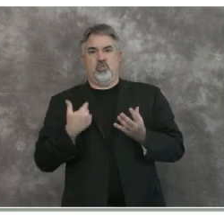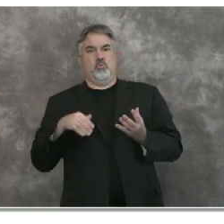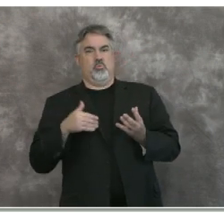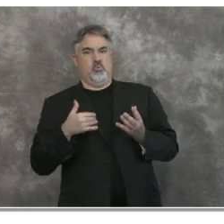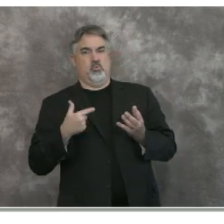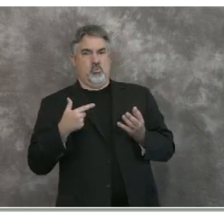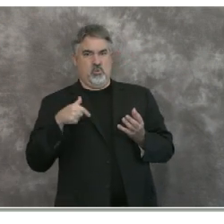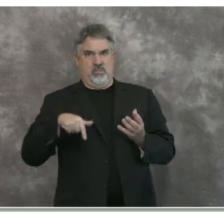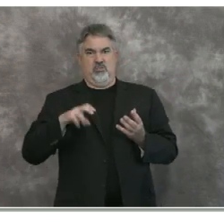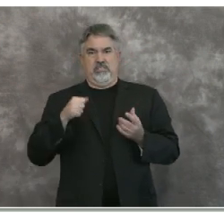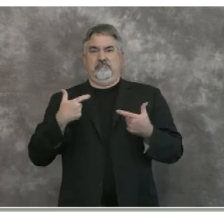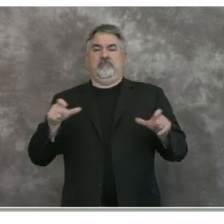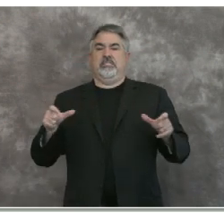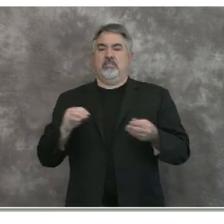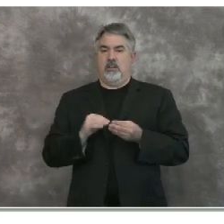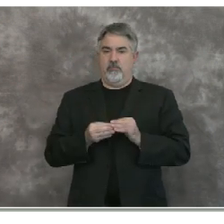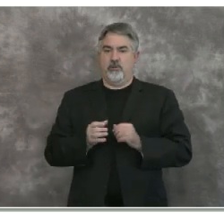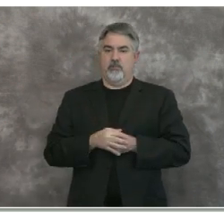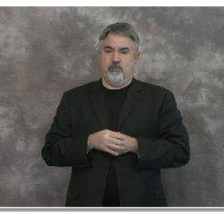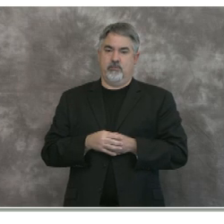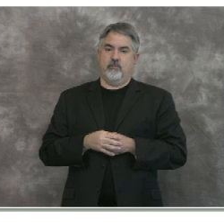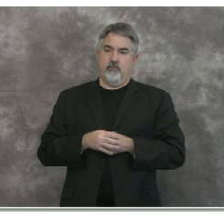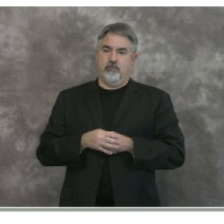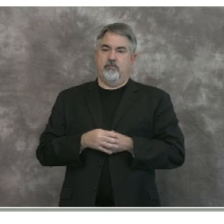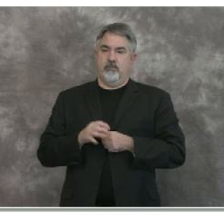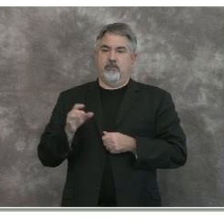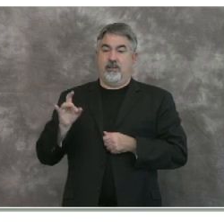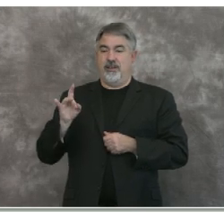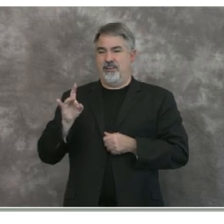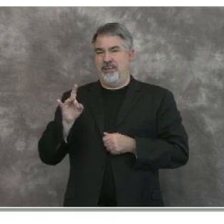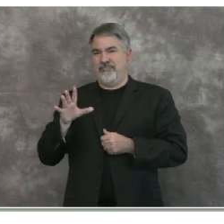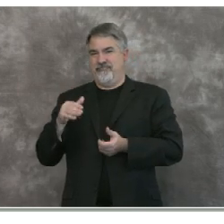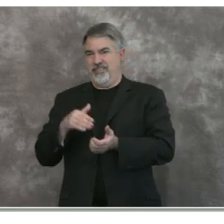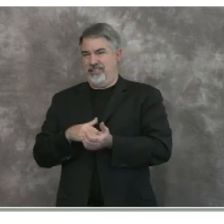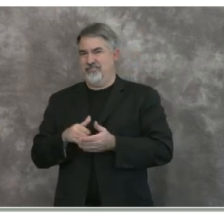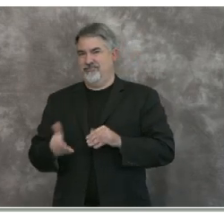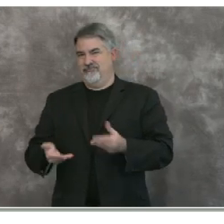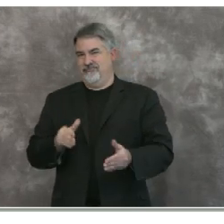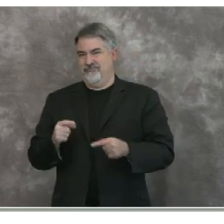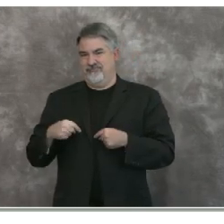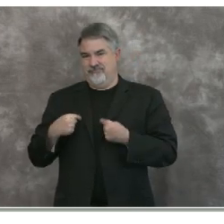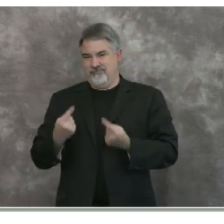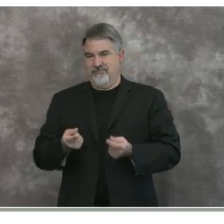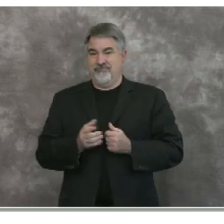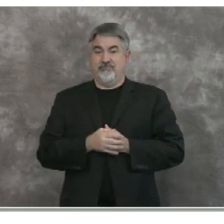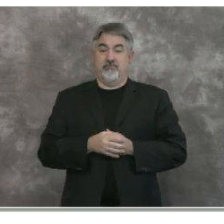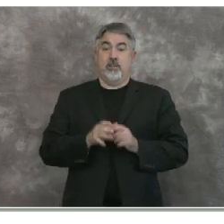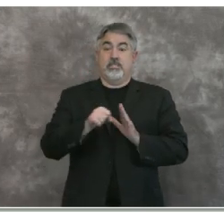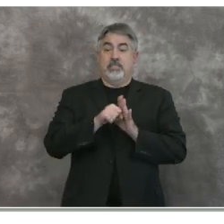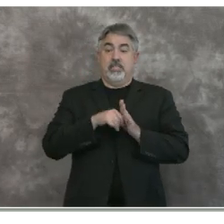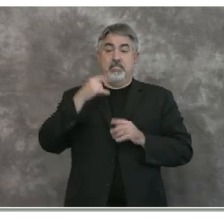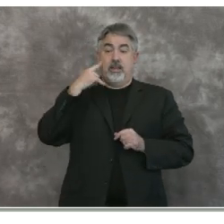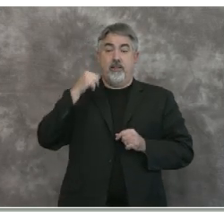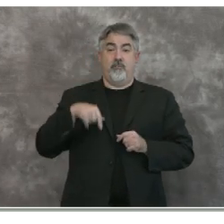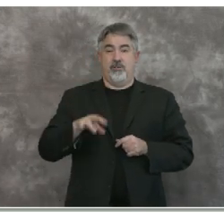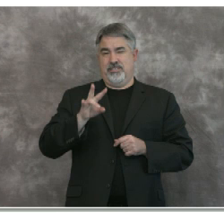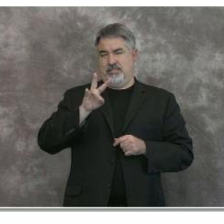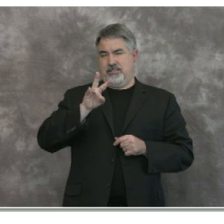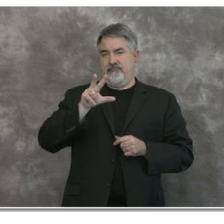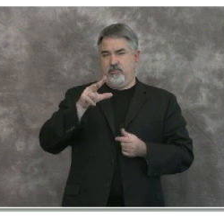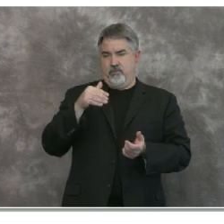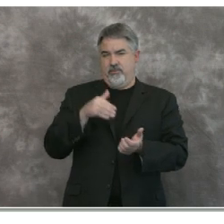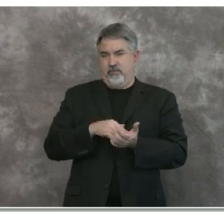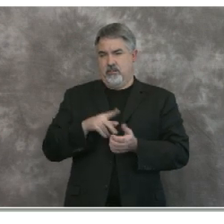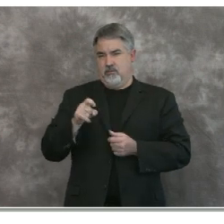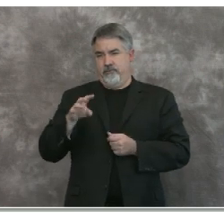almost 85,000 deaths. Statewide, California is reporting over